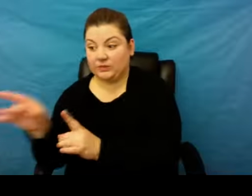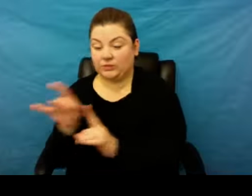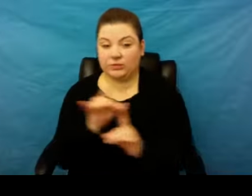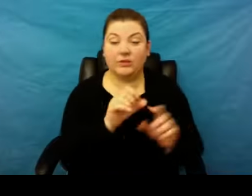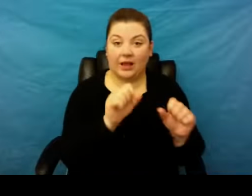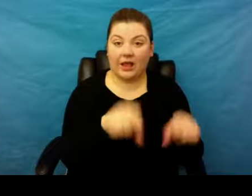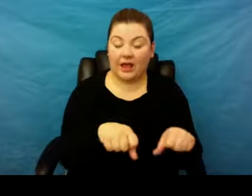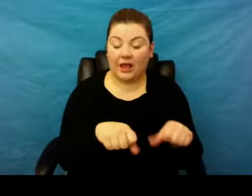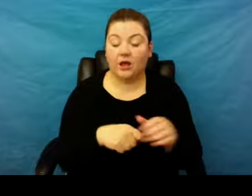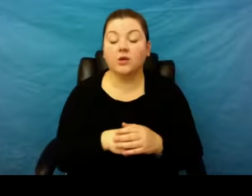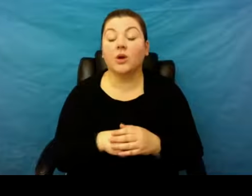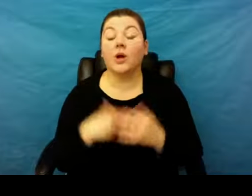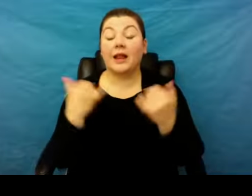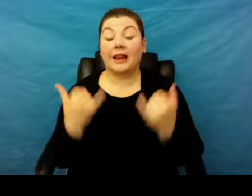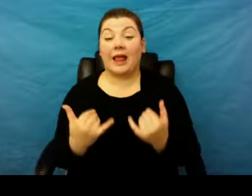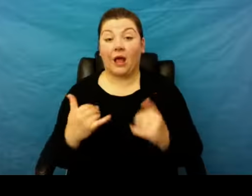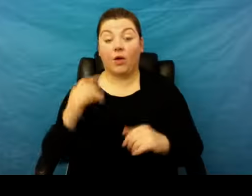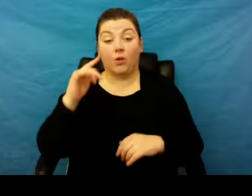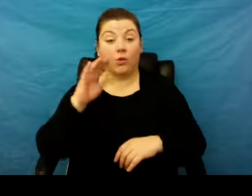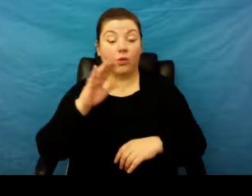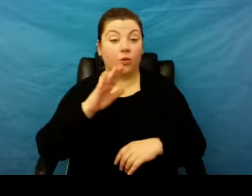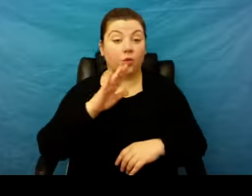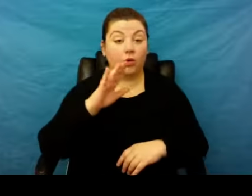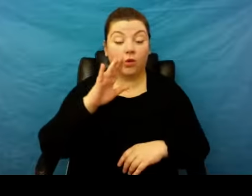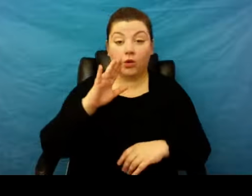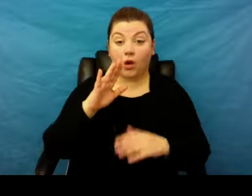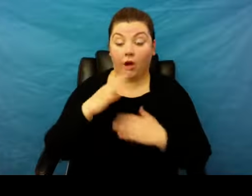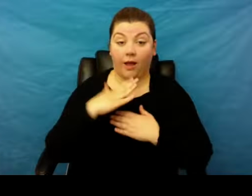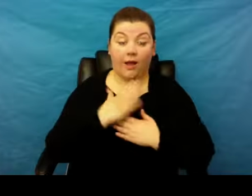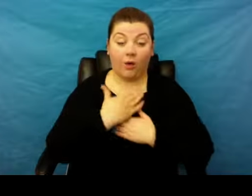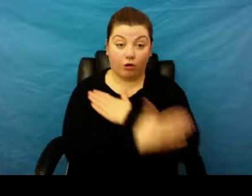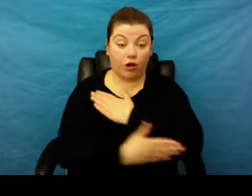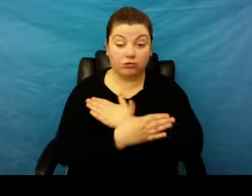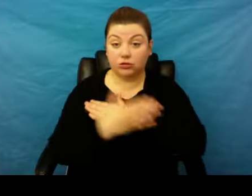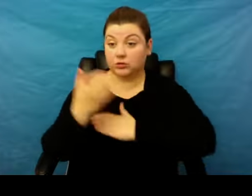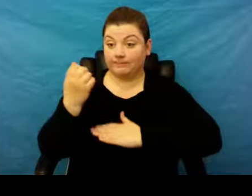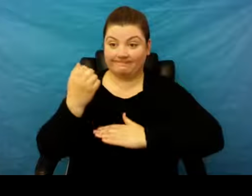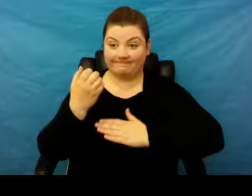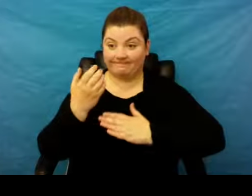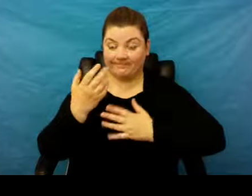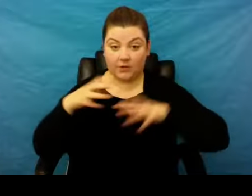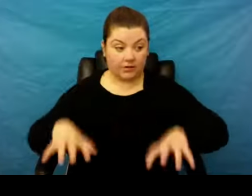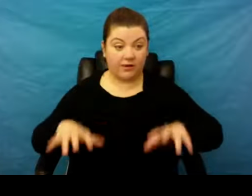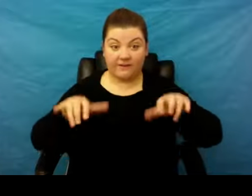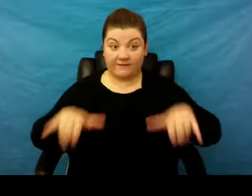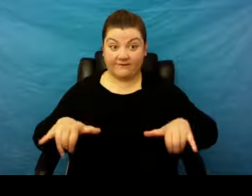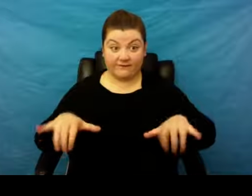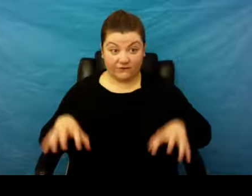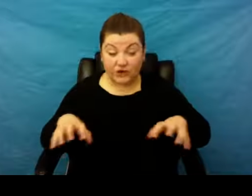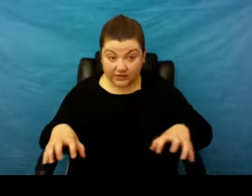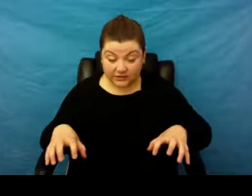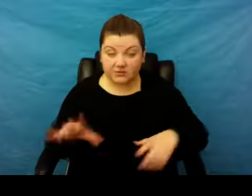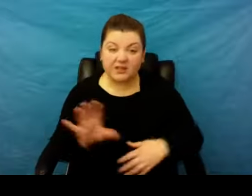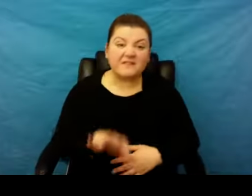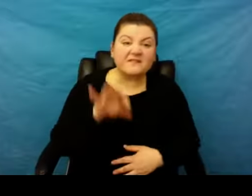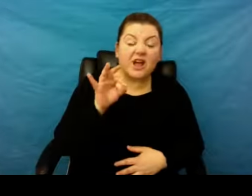down is find your isolation group, find your group of